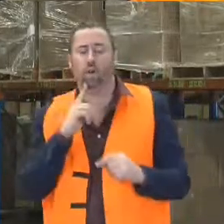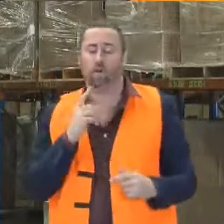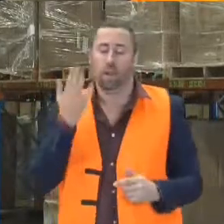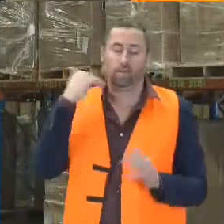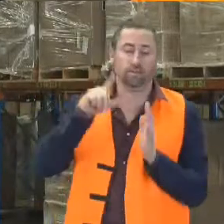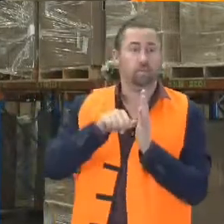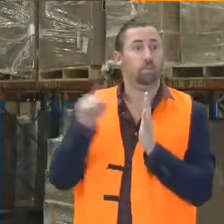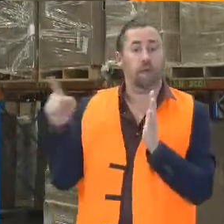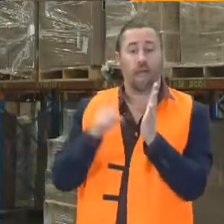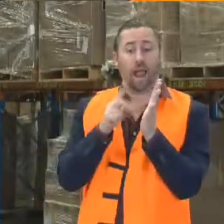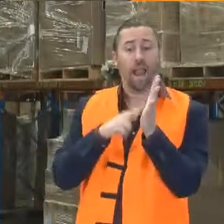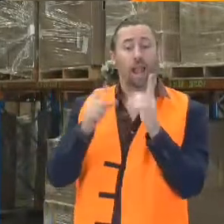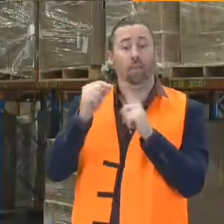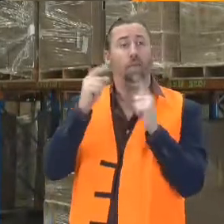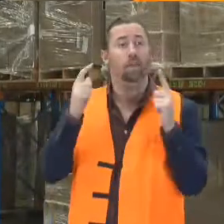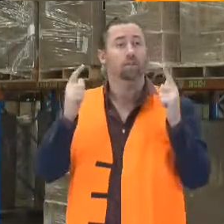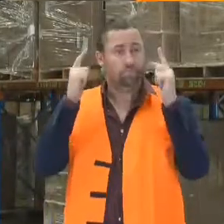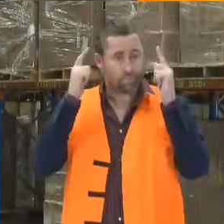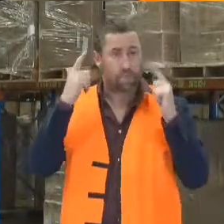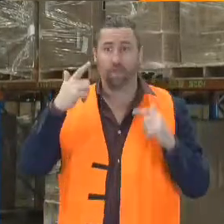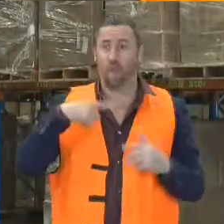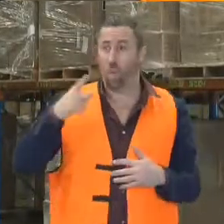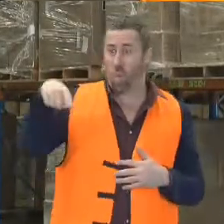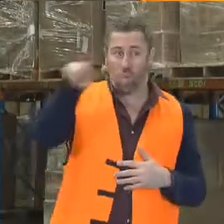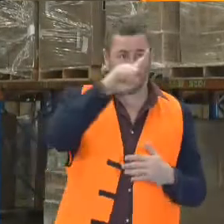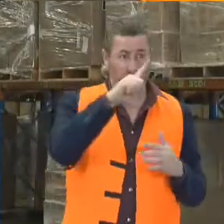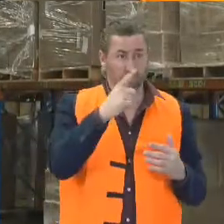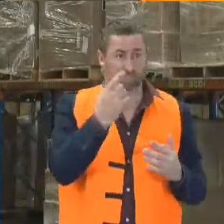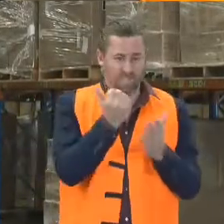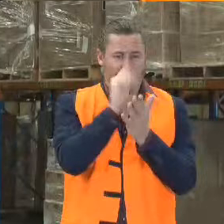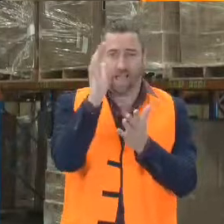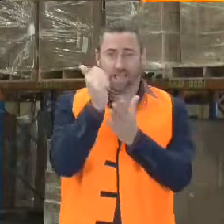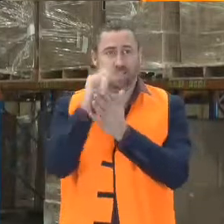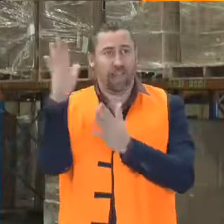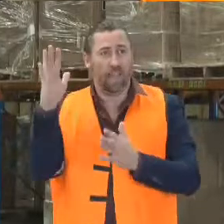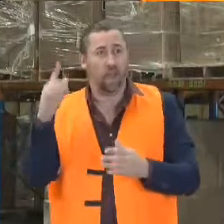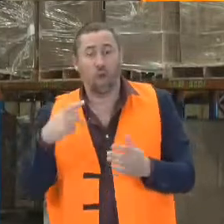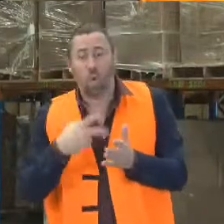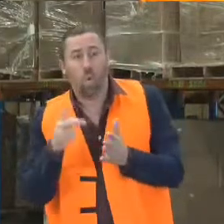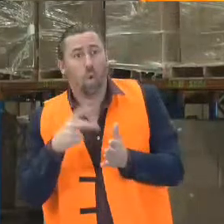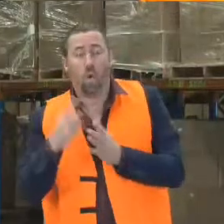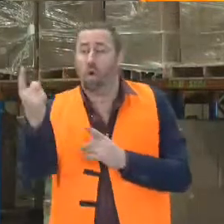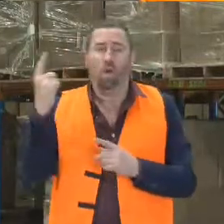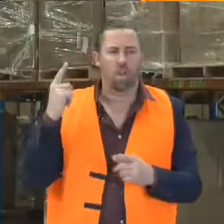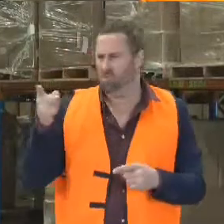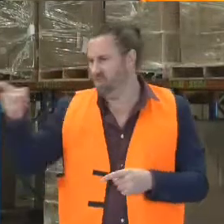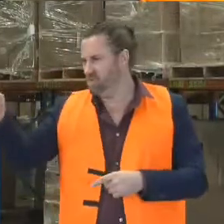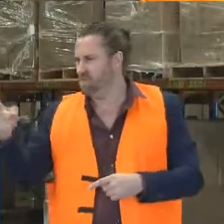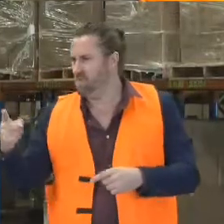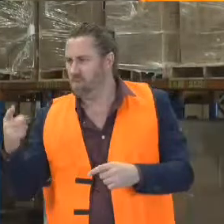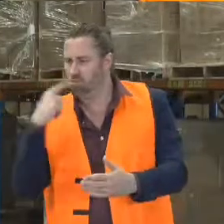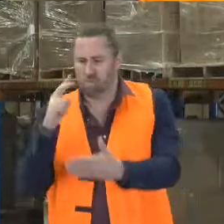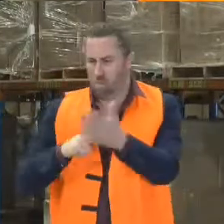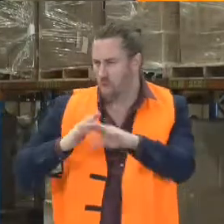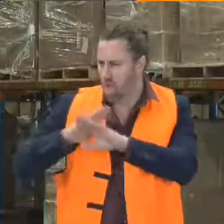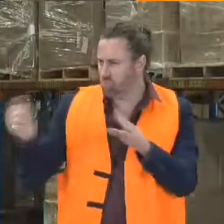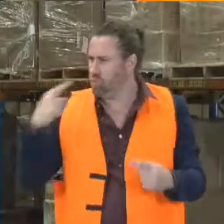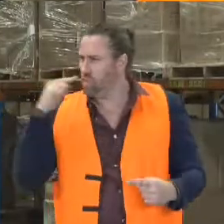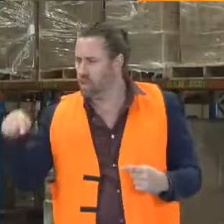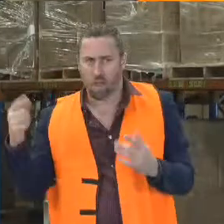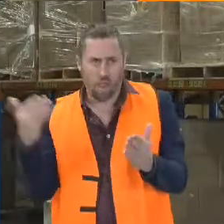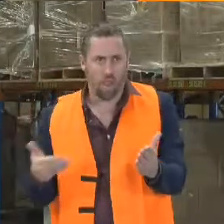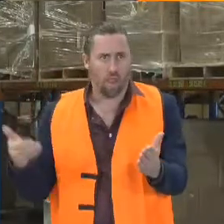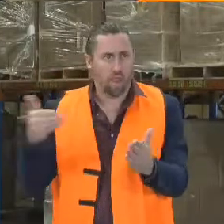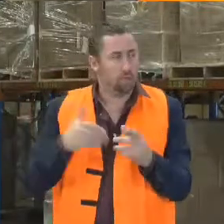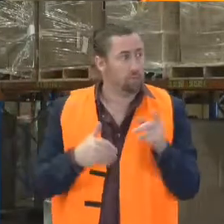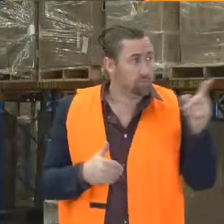was in office, they wanted journalists sacked, and they abused journalists walking down the street. But what do you make of that plan to refer it to the Queensland Law